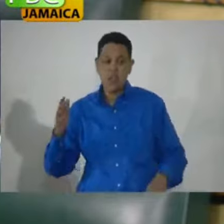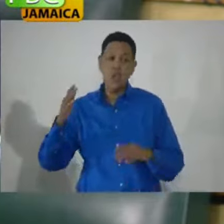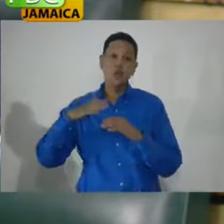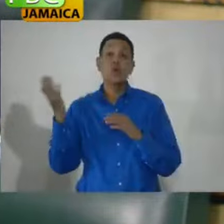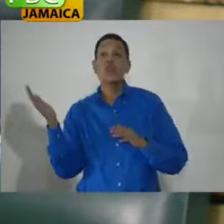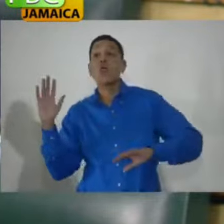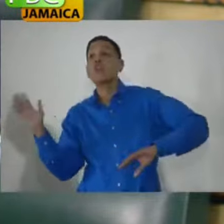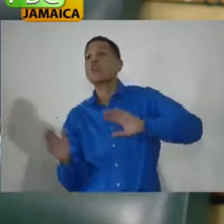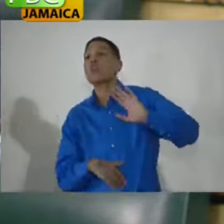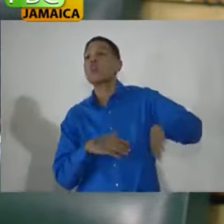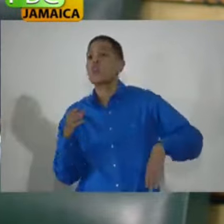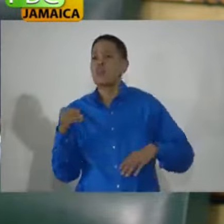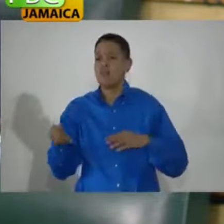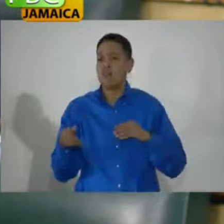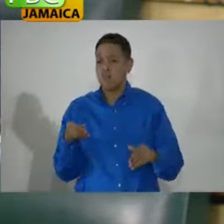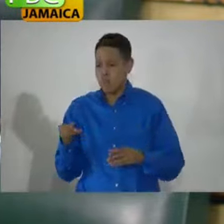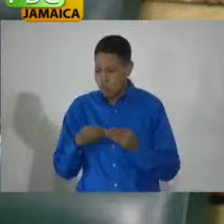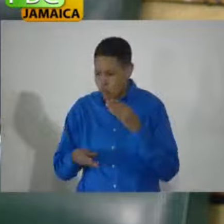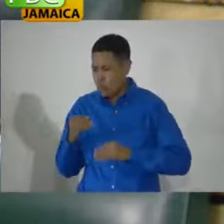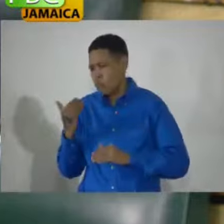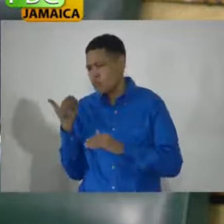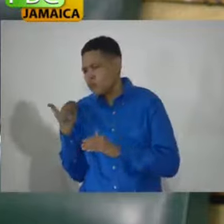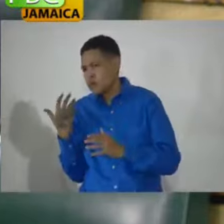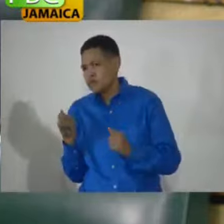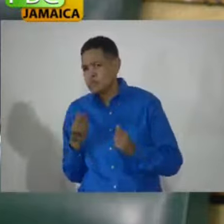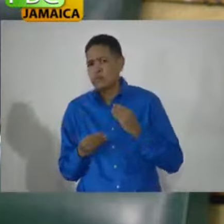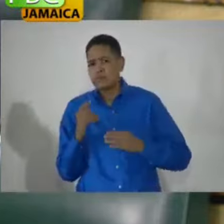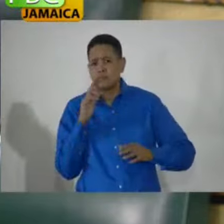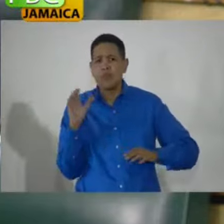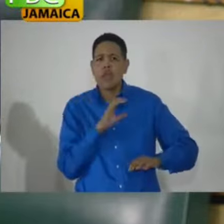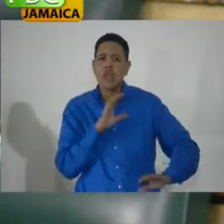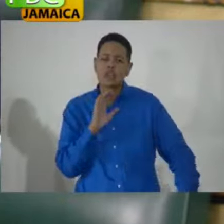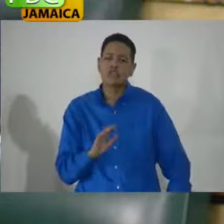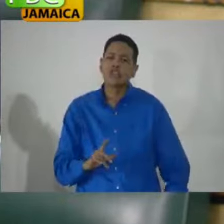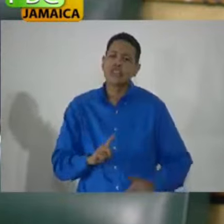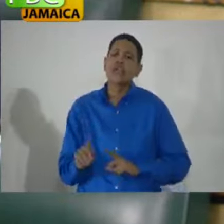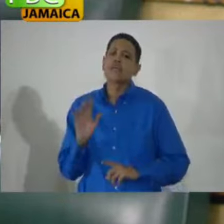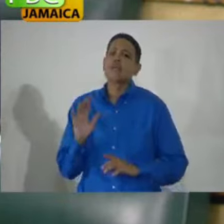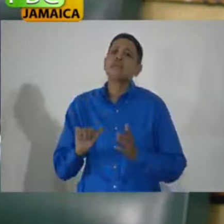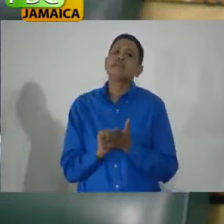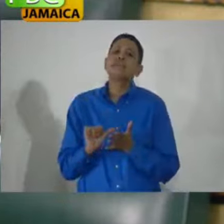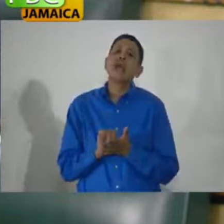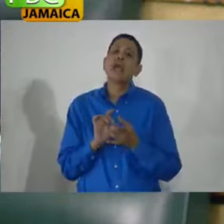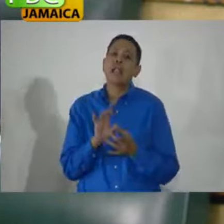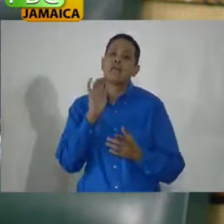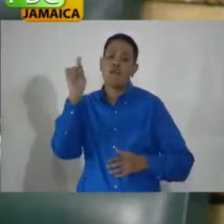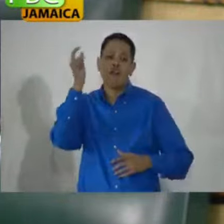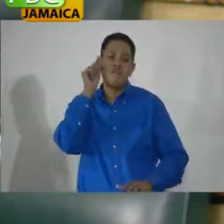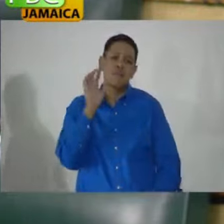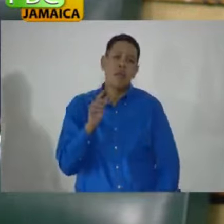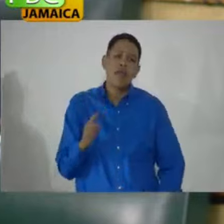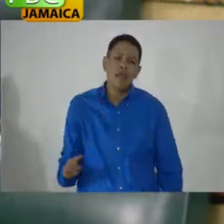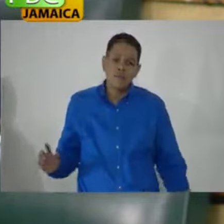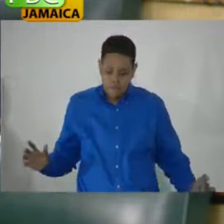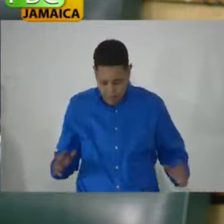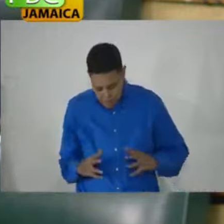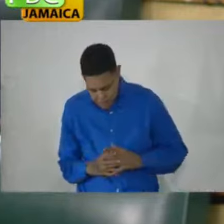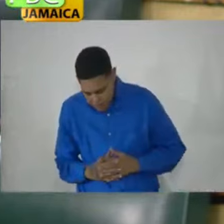of fiscal responsibility characteristics of their style of government.